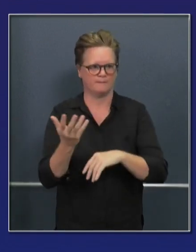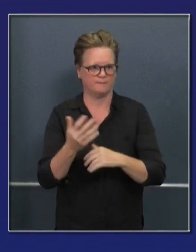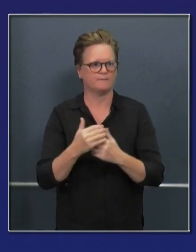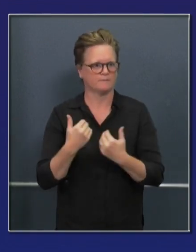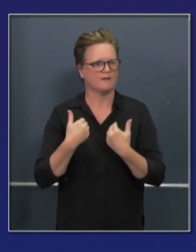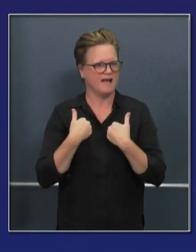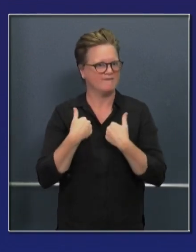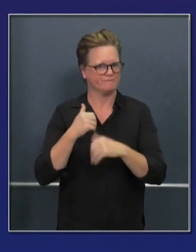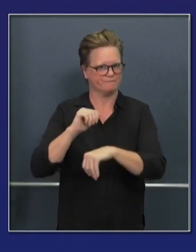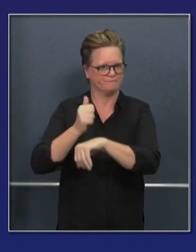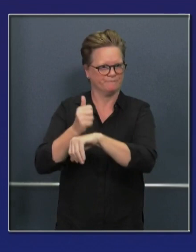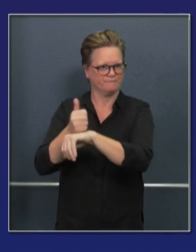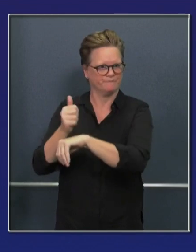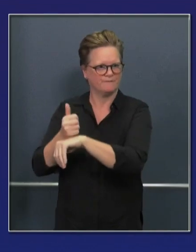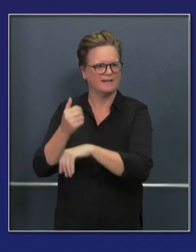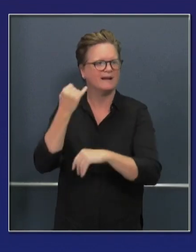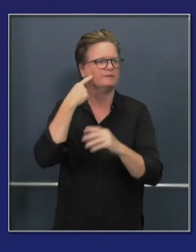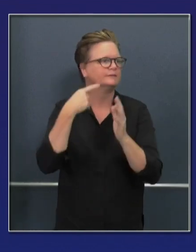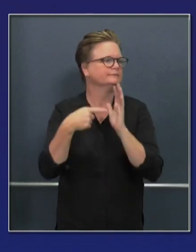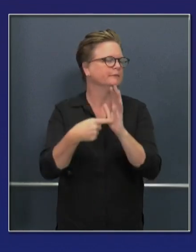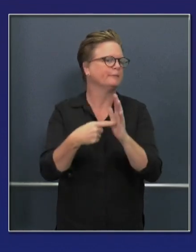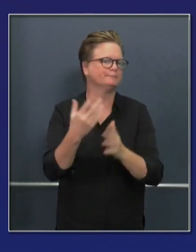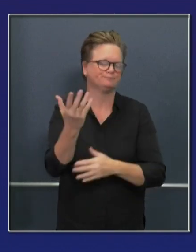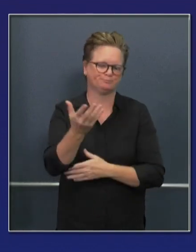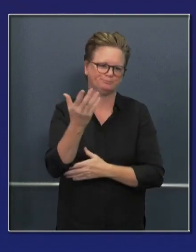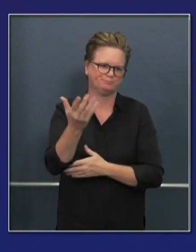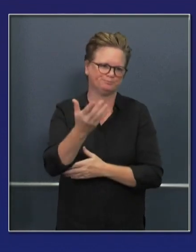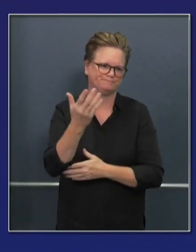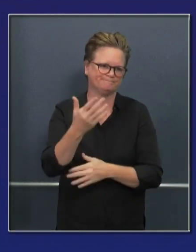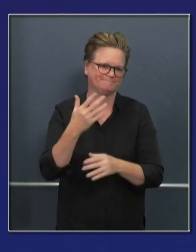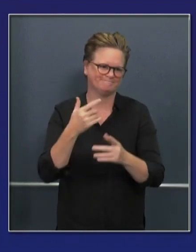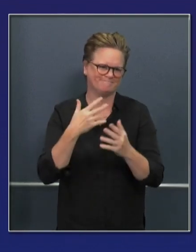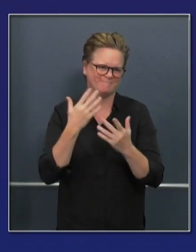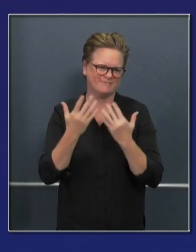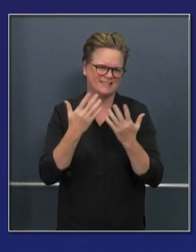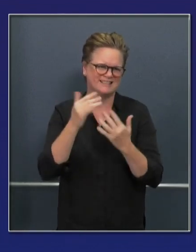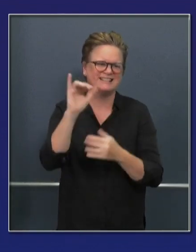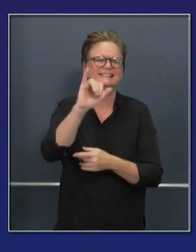morning as part of my morning briefing. We have